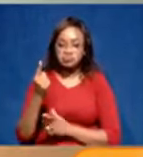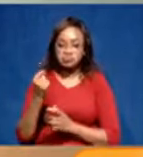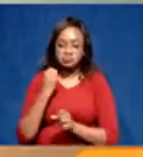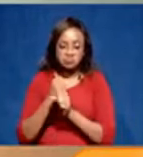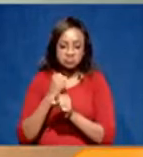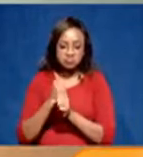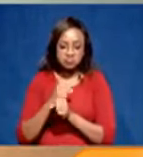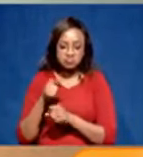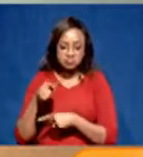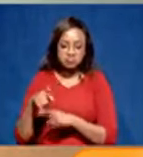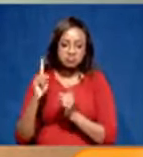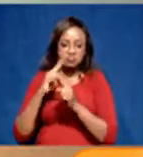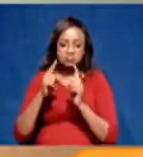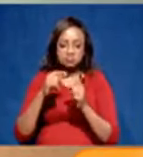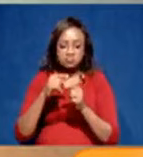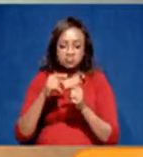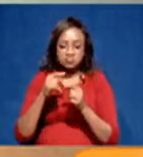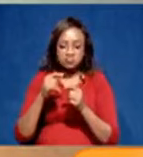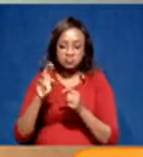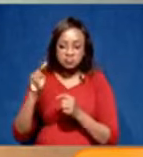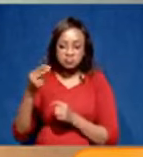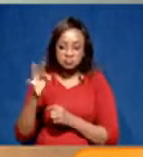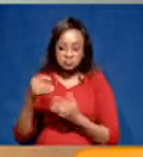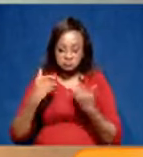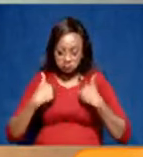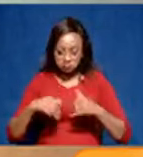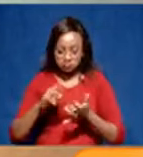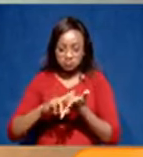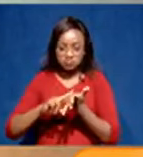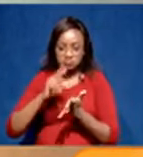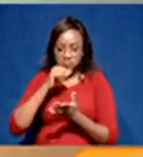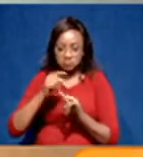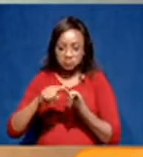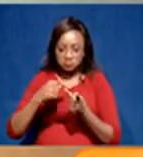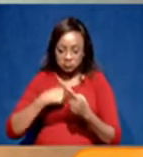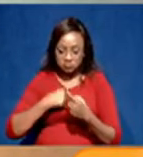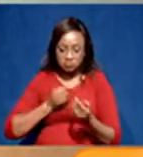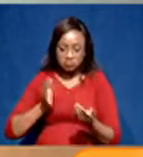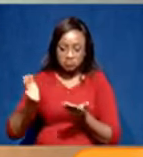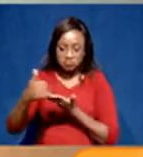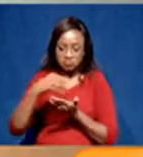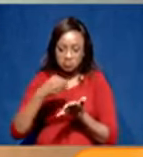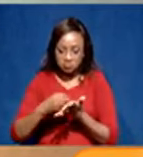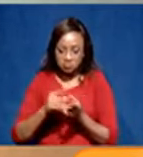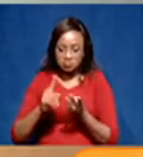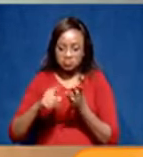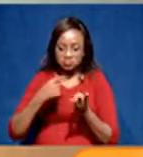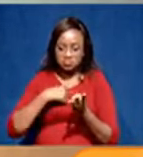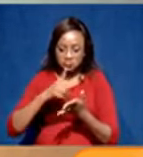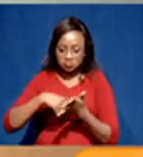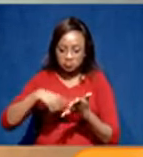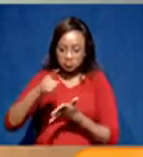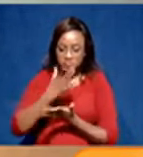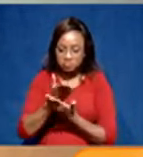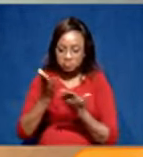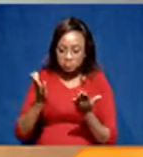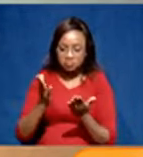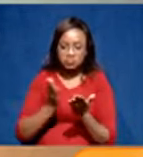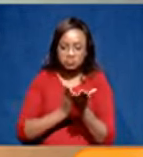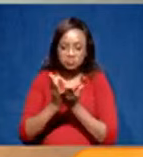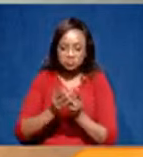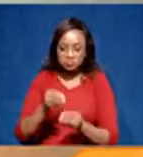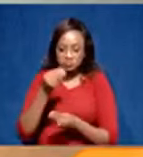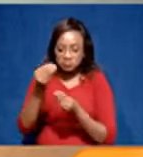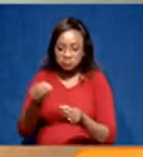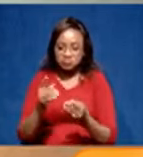That here I am as NHIF, I register persons, I collect their monies, I approve for them to be, for the services to be